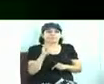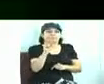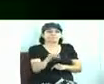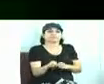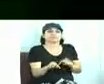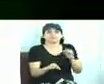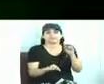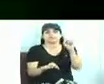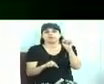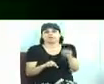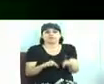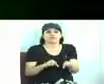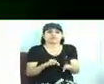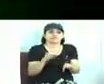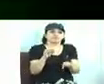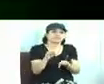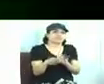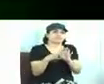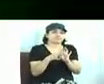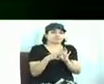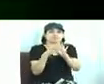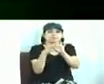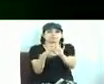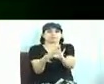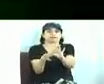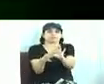Lord. Step by step,